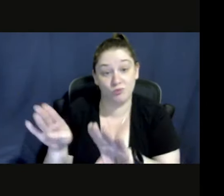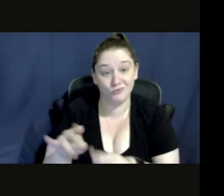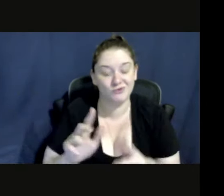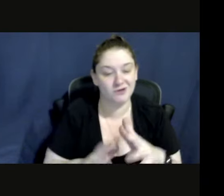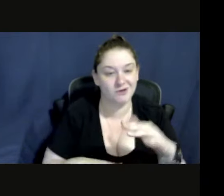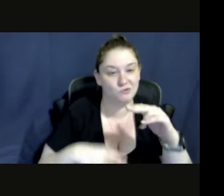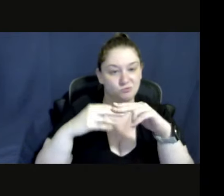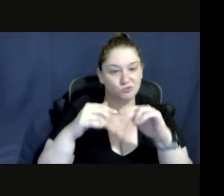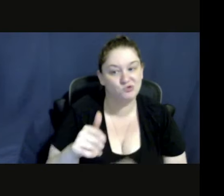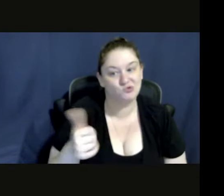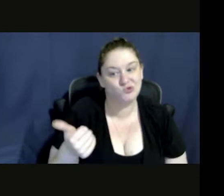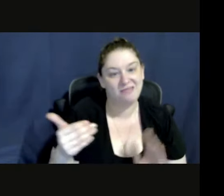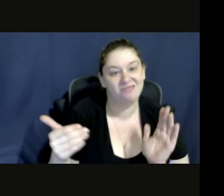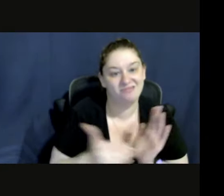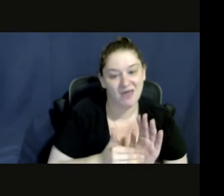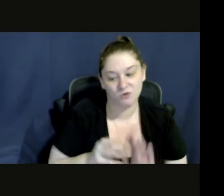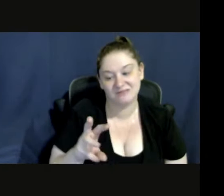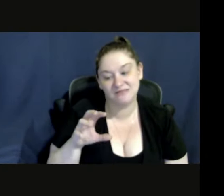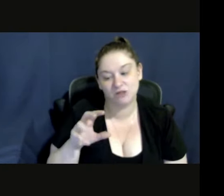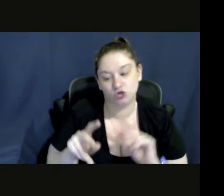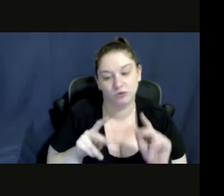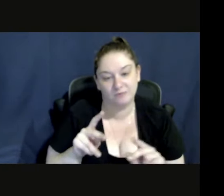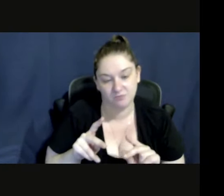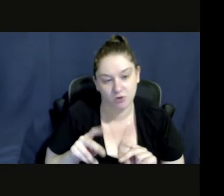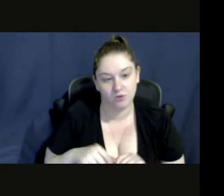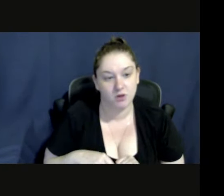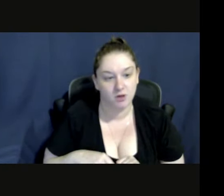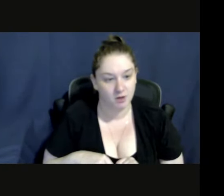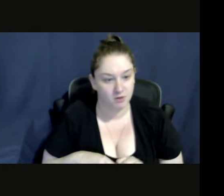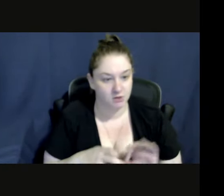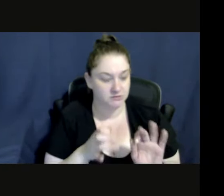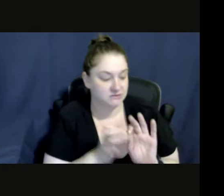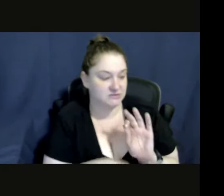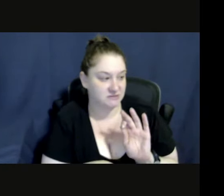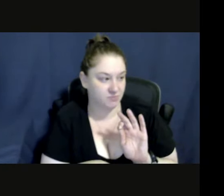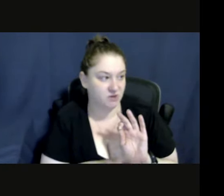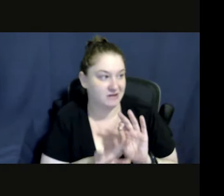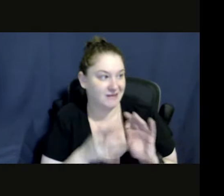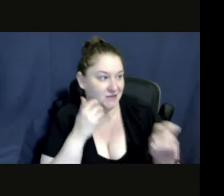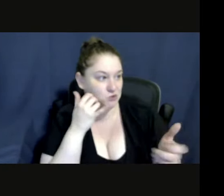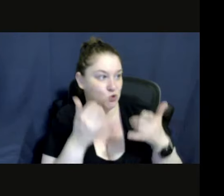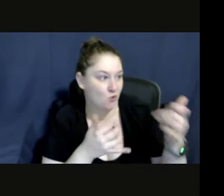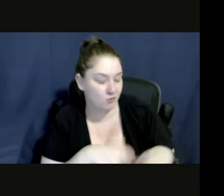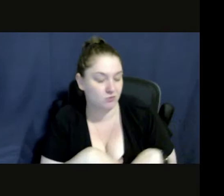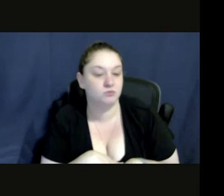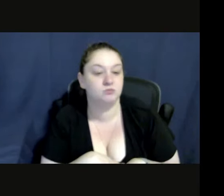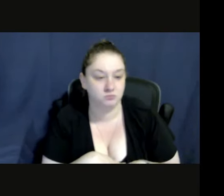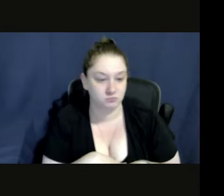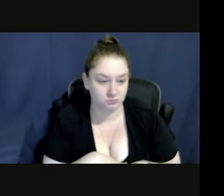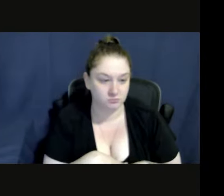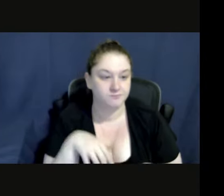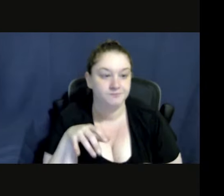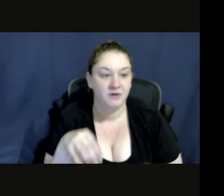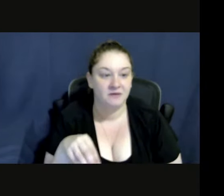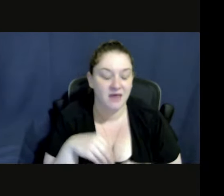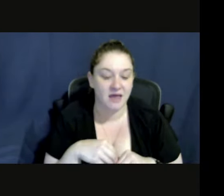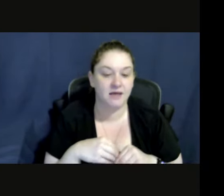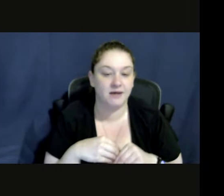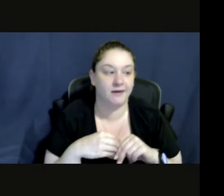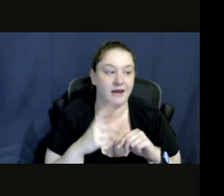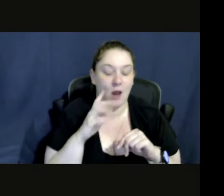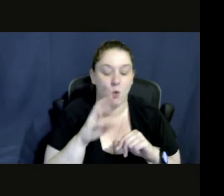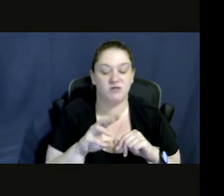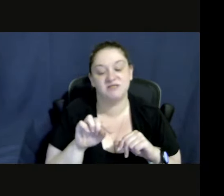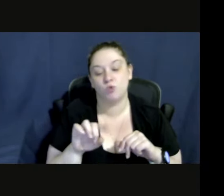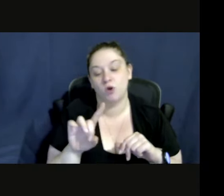people, 10,600 a year. Assuming the same call load as now. That's what the increase, our 6.1% increase is built into that.